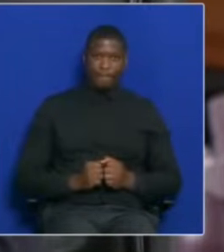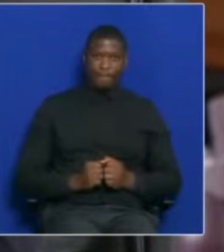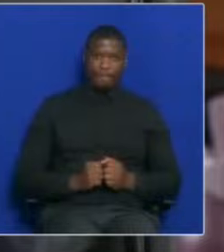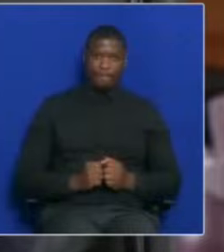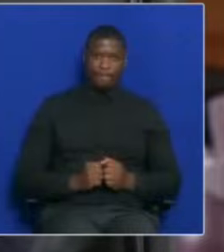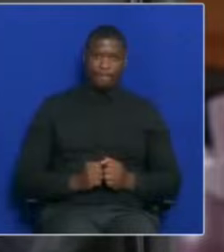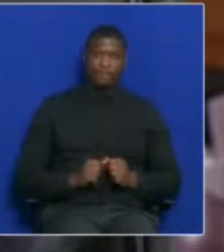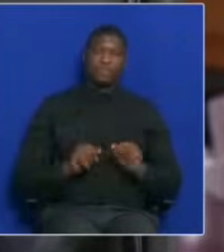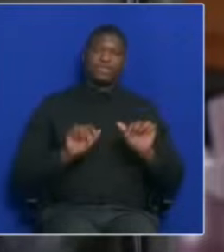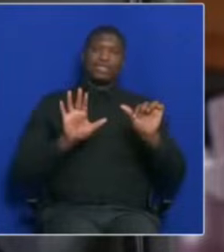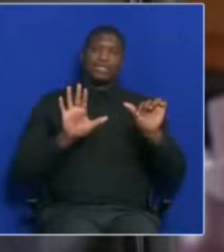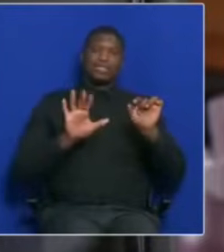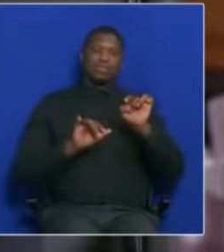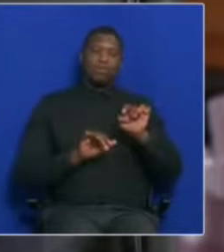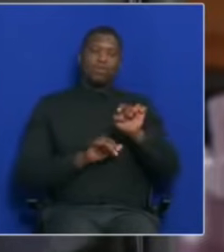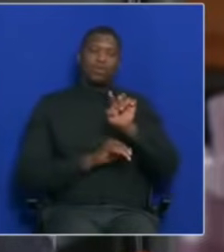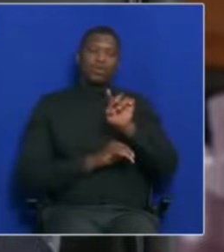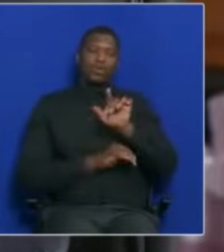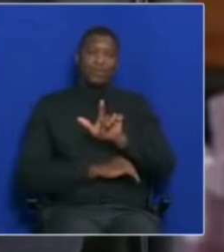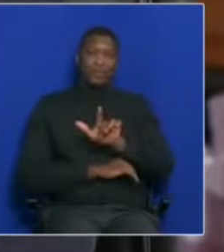6.27, my apologies.